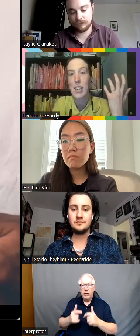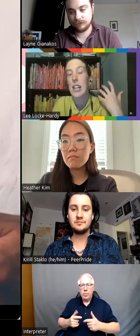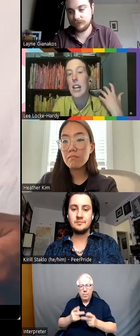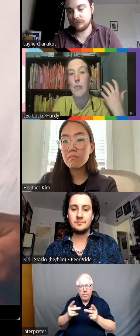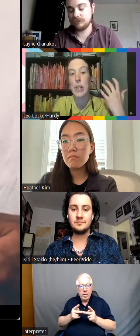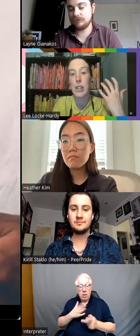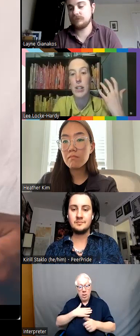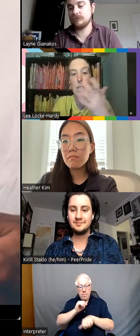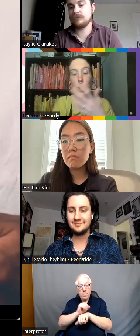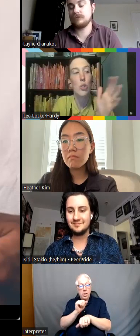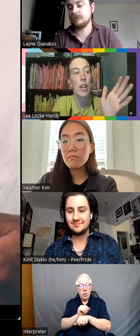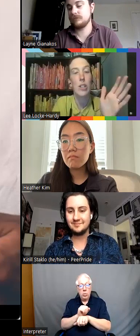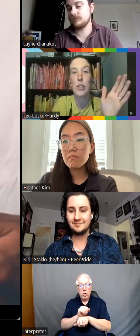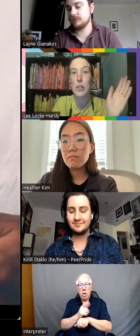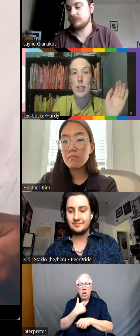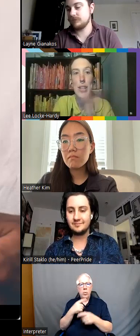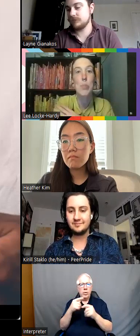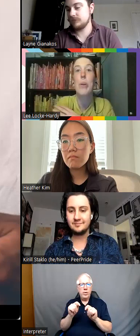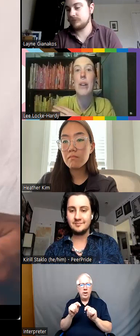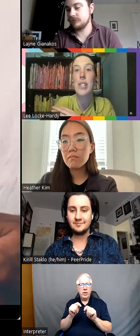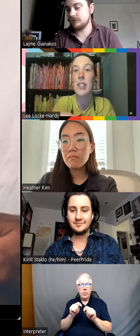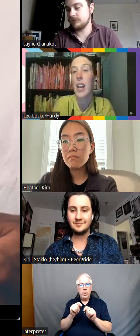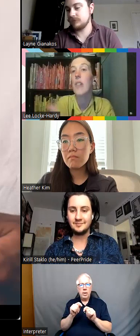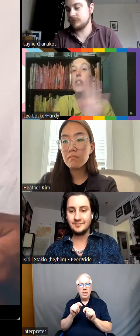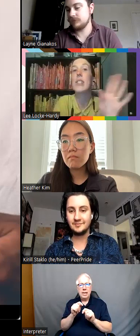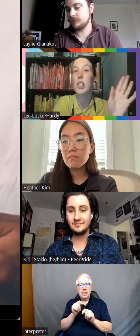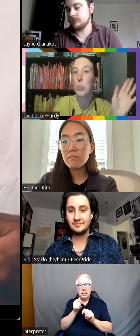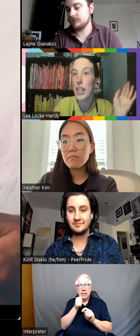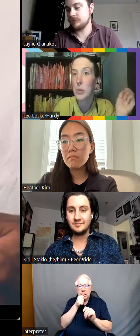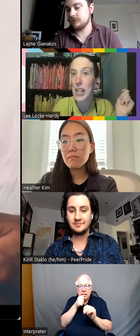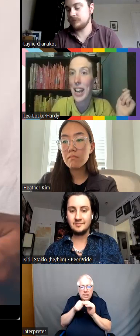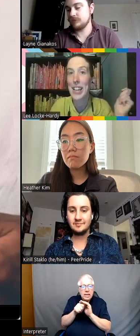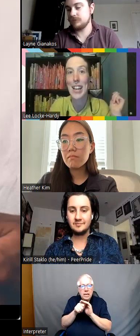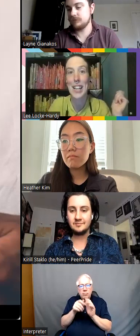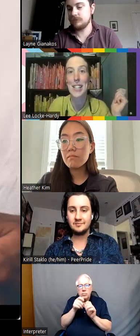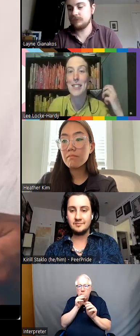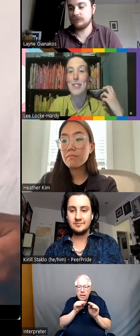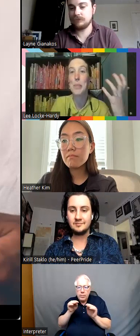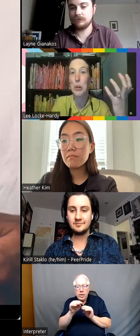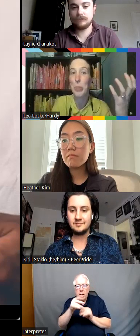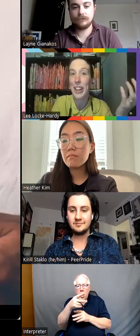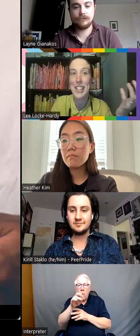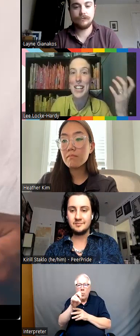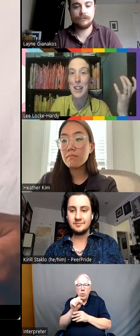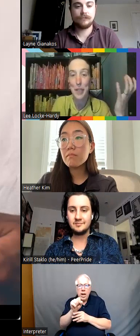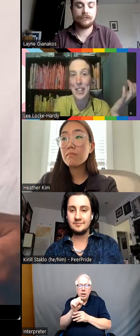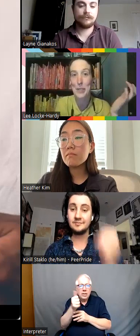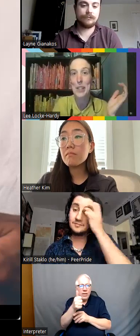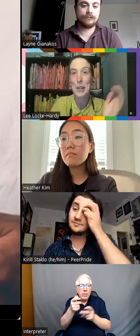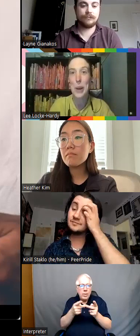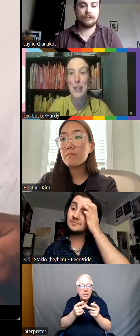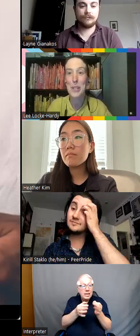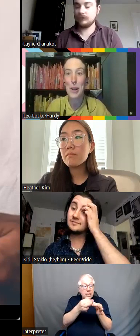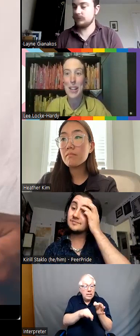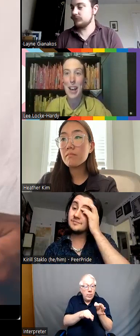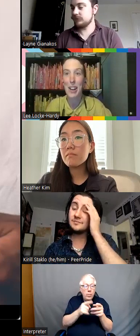we have been just trying to sneak pronouns in every single place we can as a simple but effective